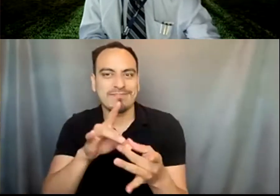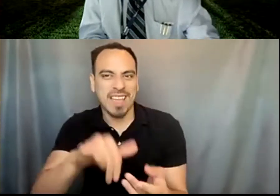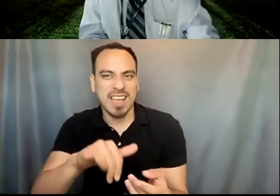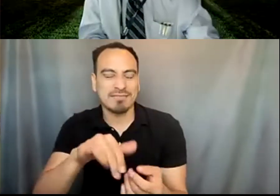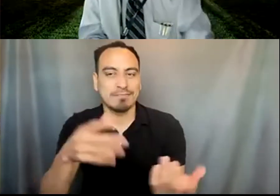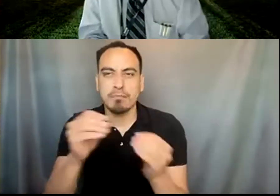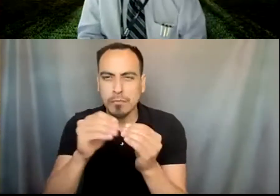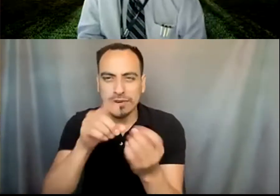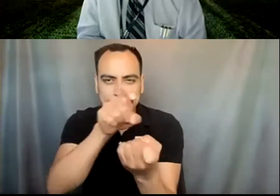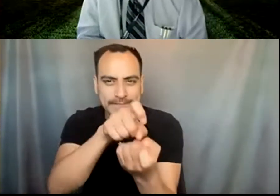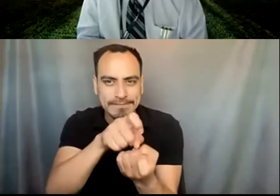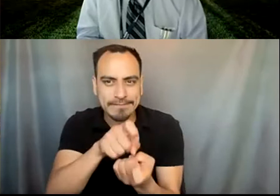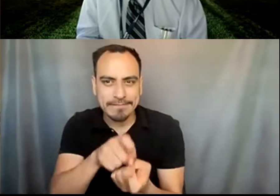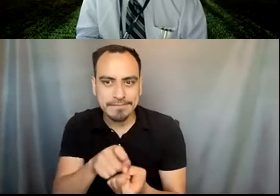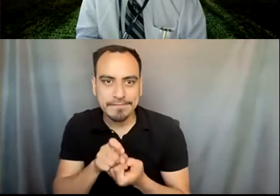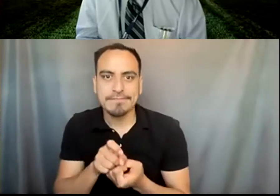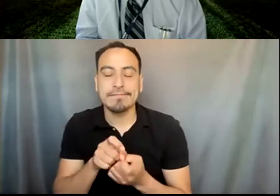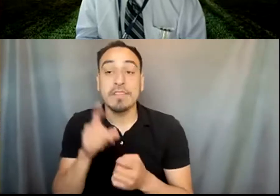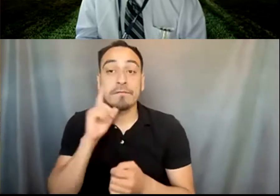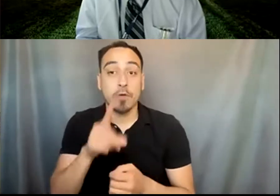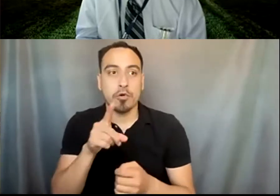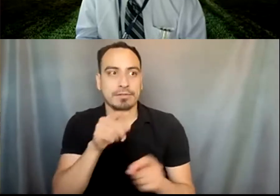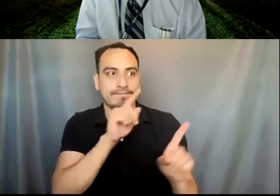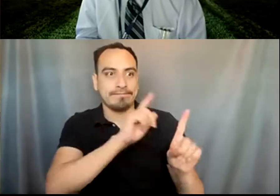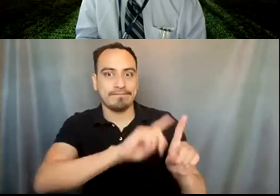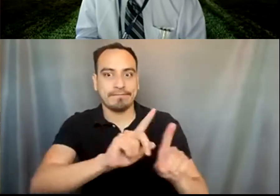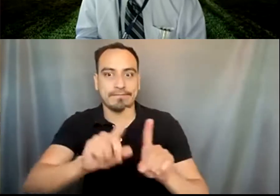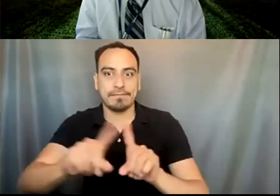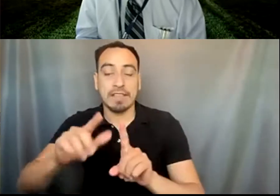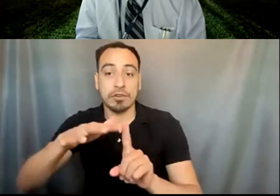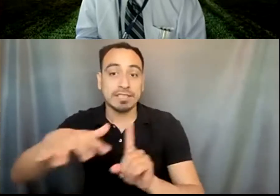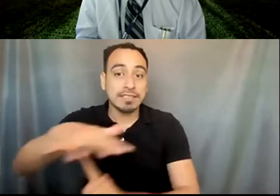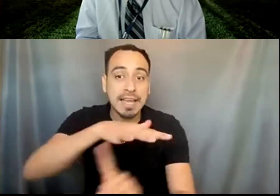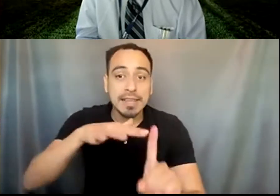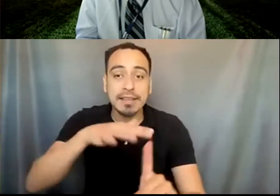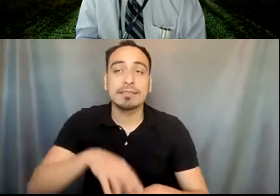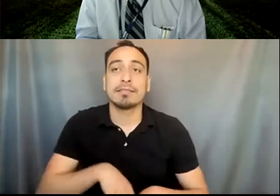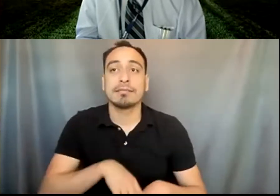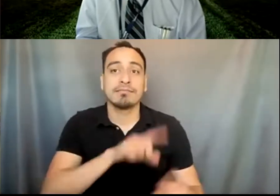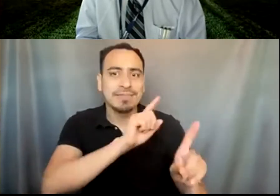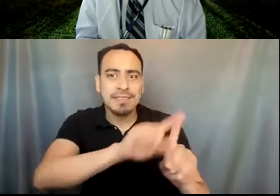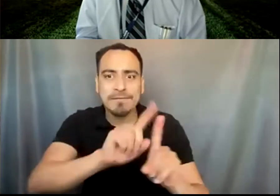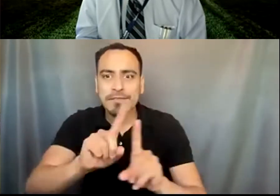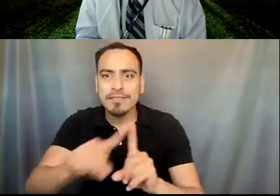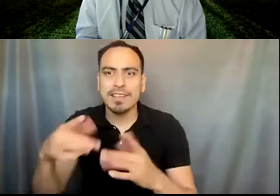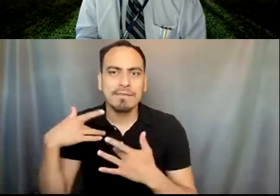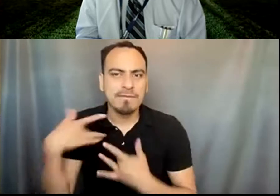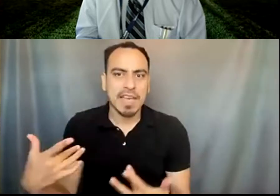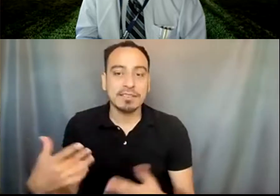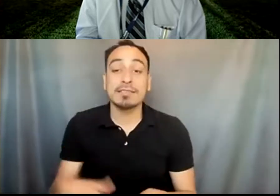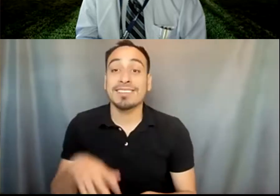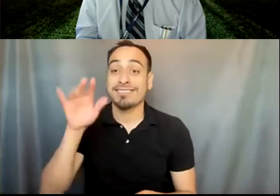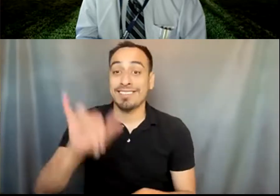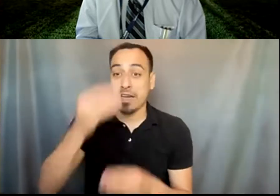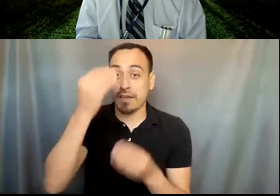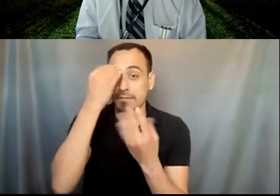to certain settings and events. So all of that information is included